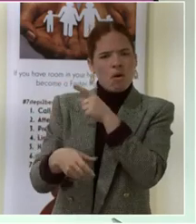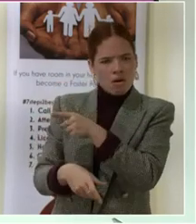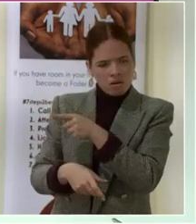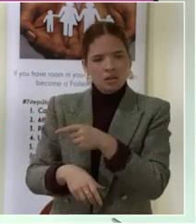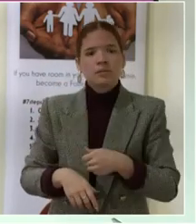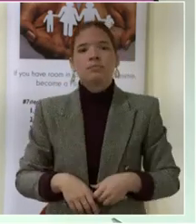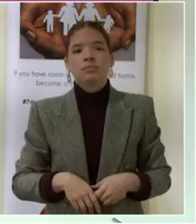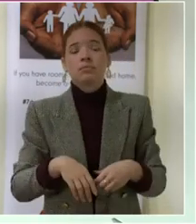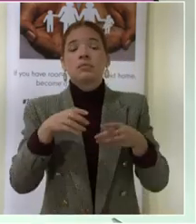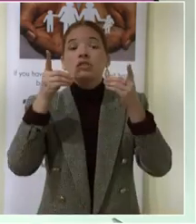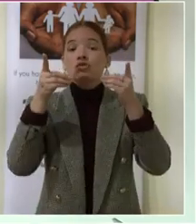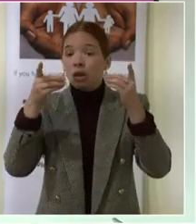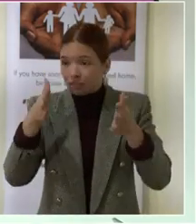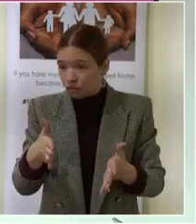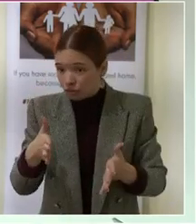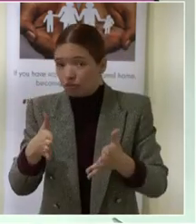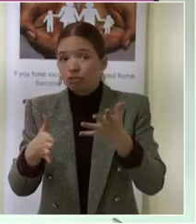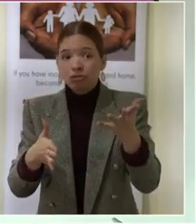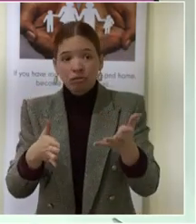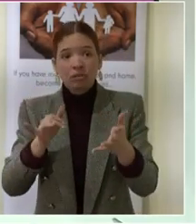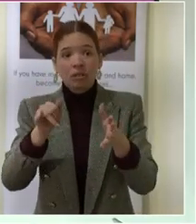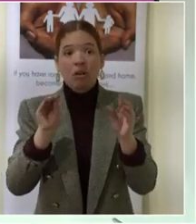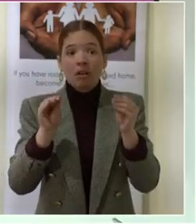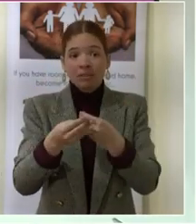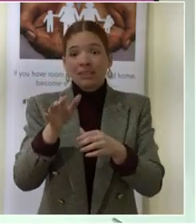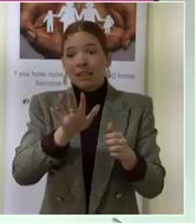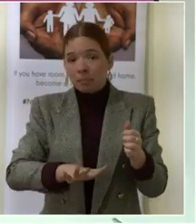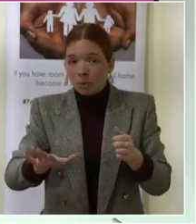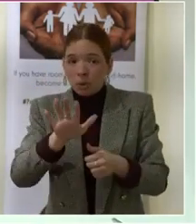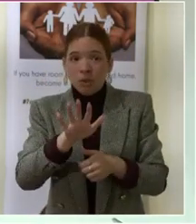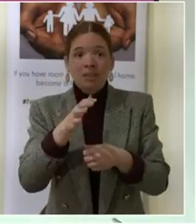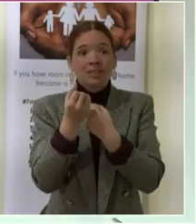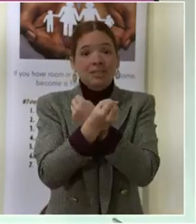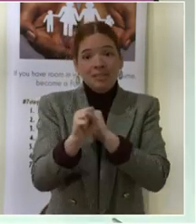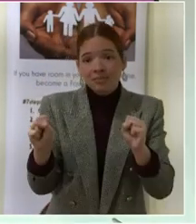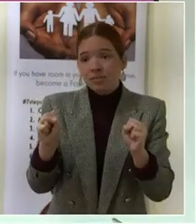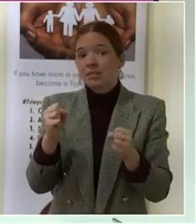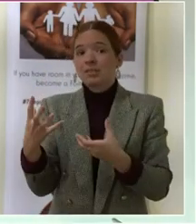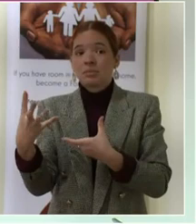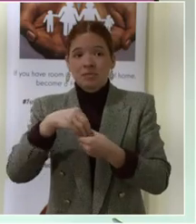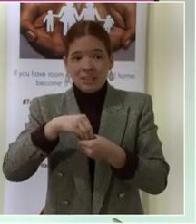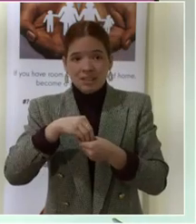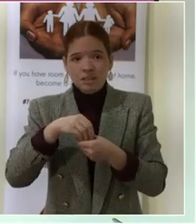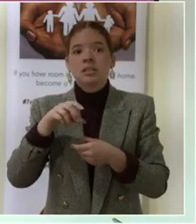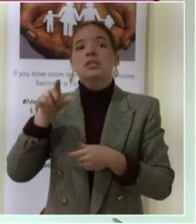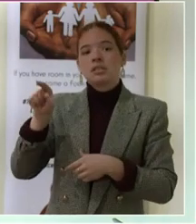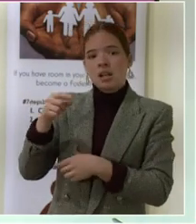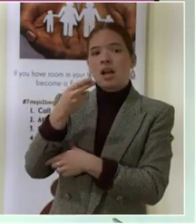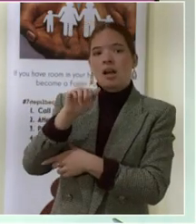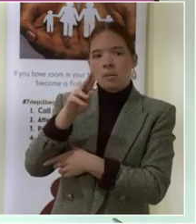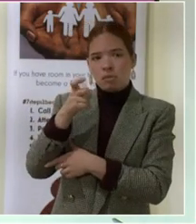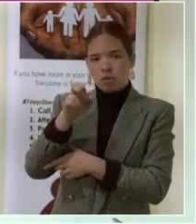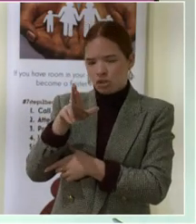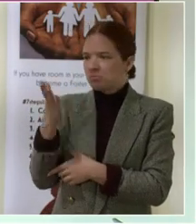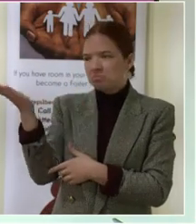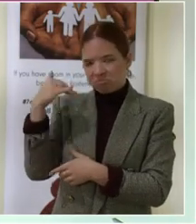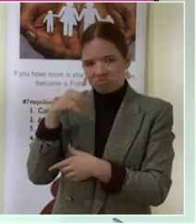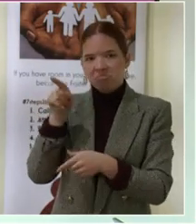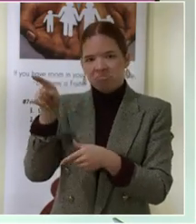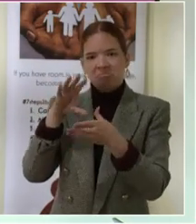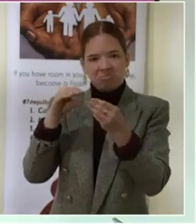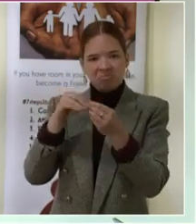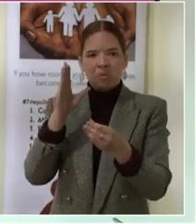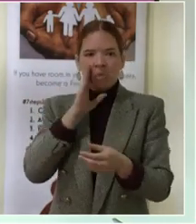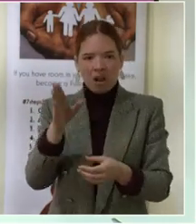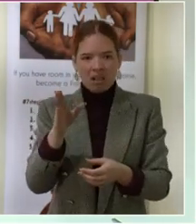Director of the Office of Neighborhood Safety and Engagement, Director Harllee Harper, to discuss our awardees